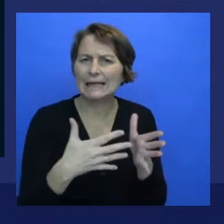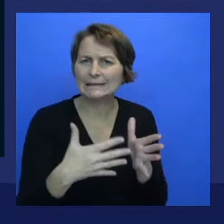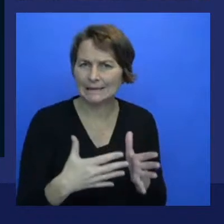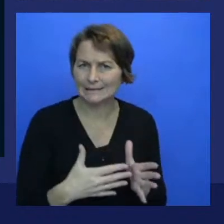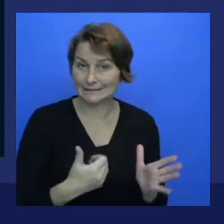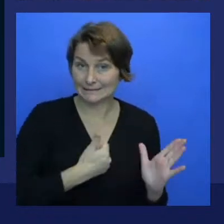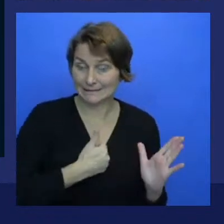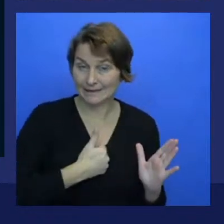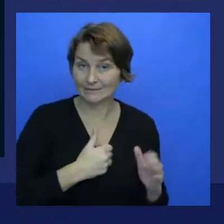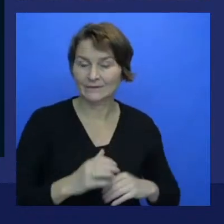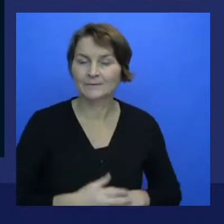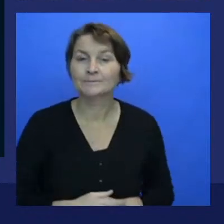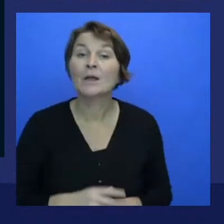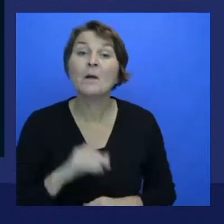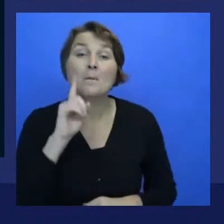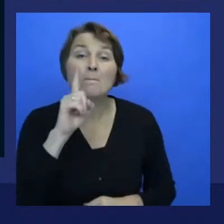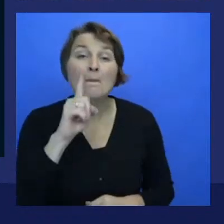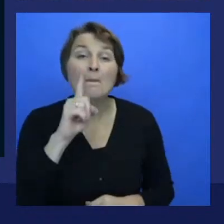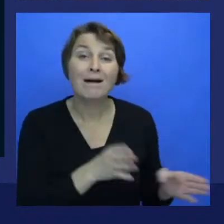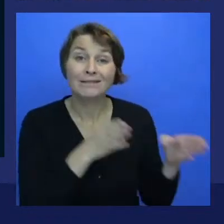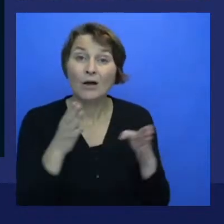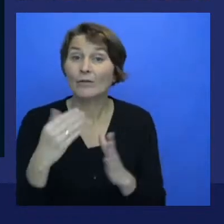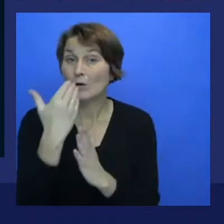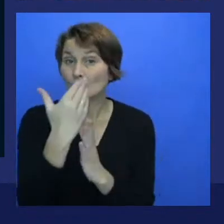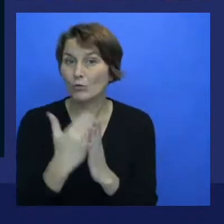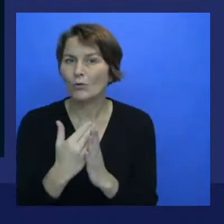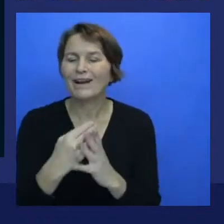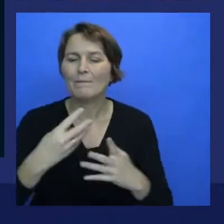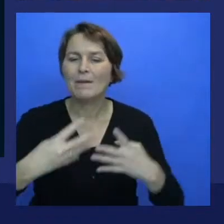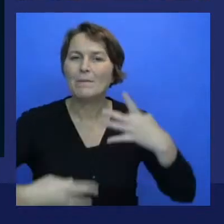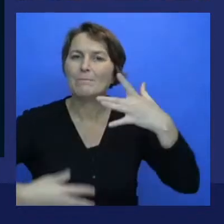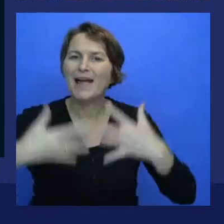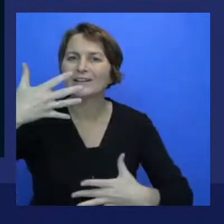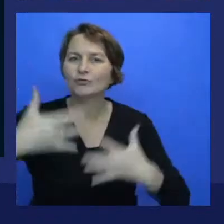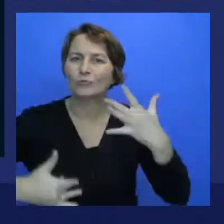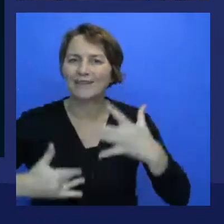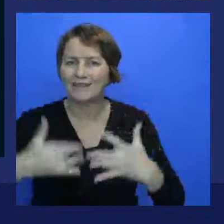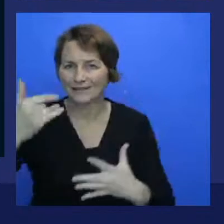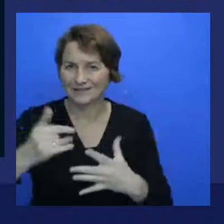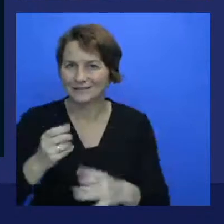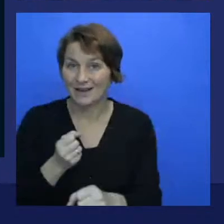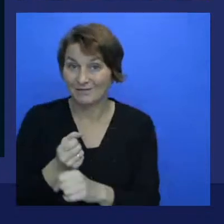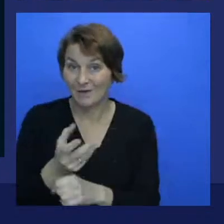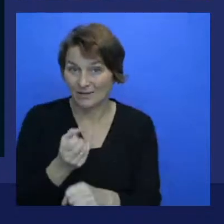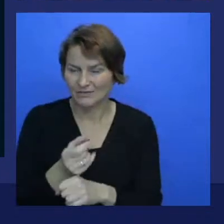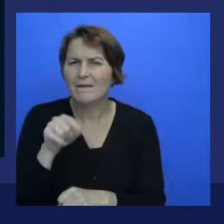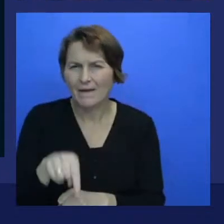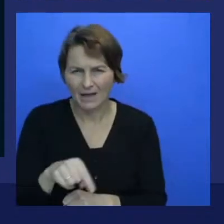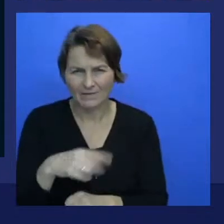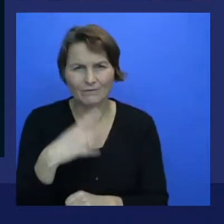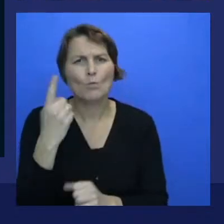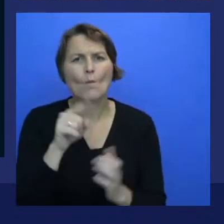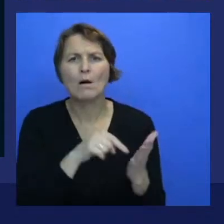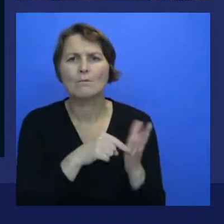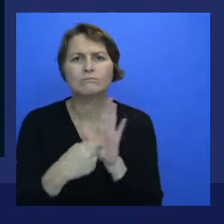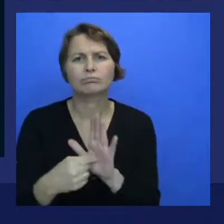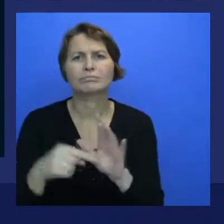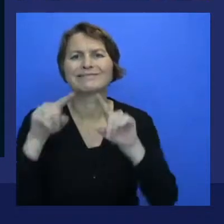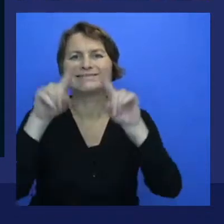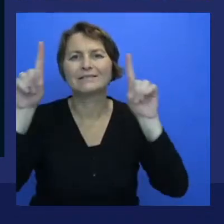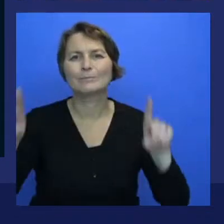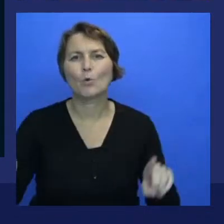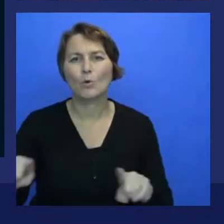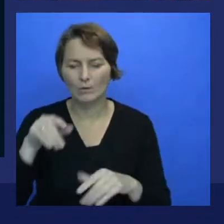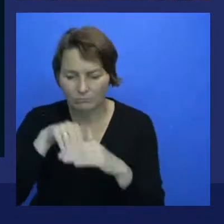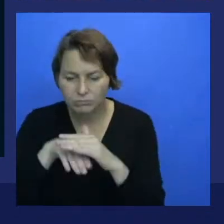Matrix Advisor, I know there is a demo portal where you can test